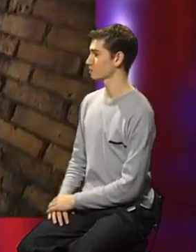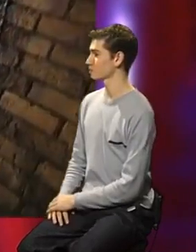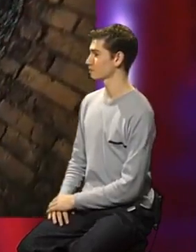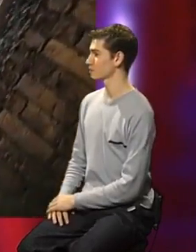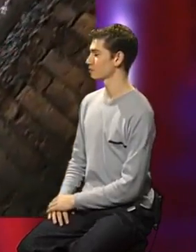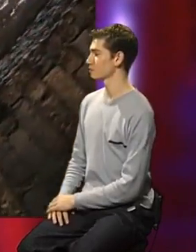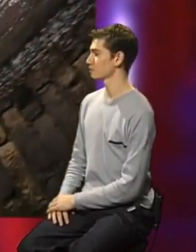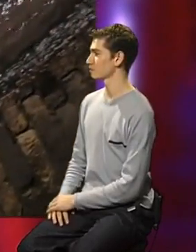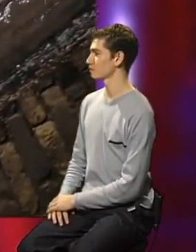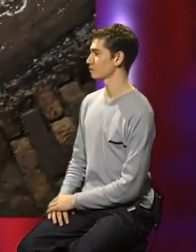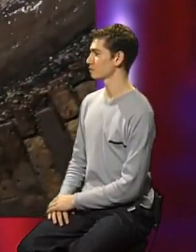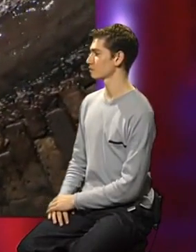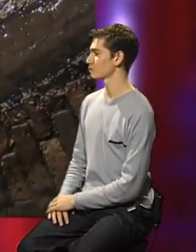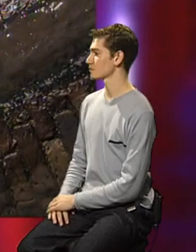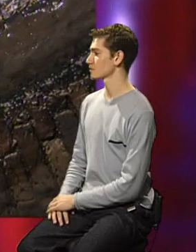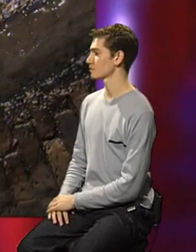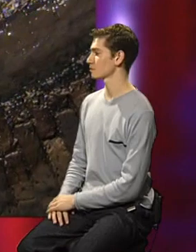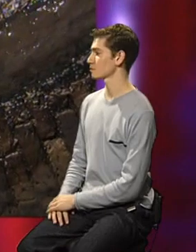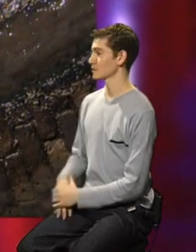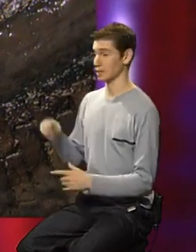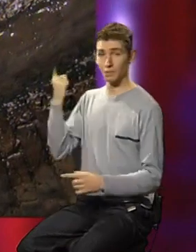That's someone's bath water.